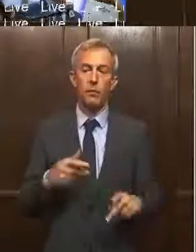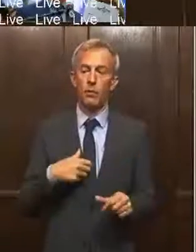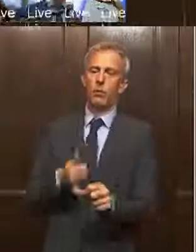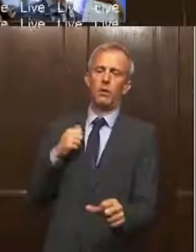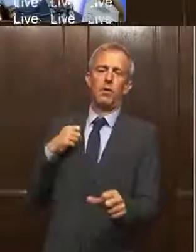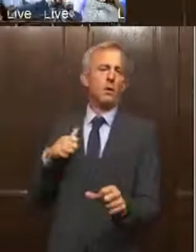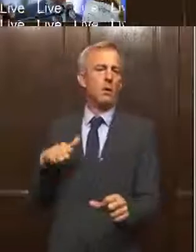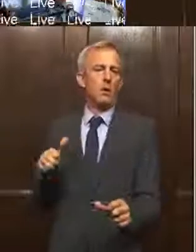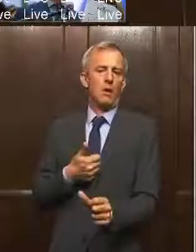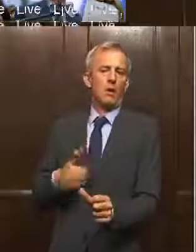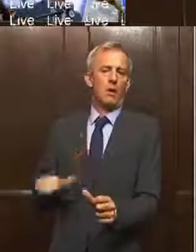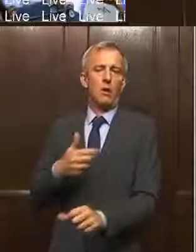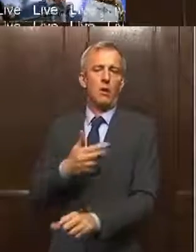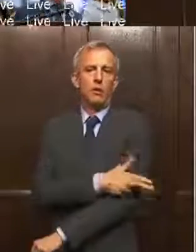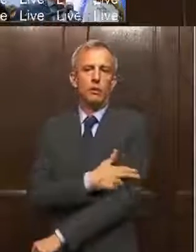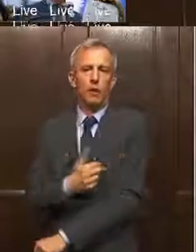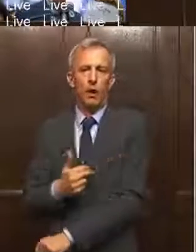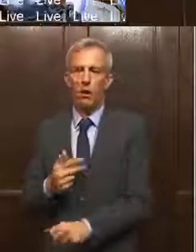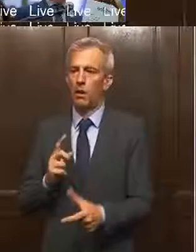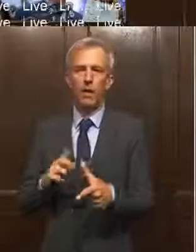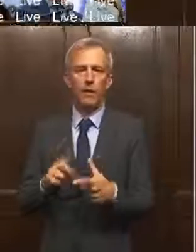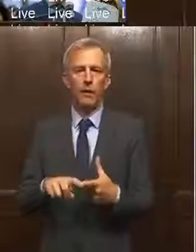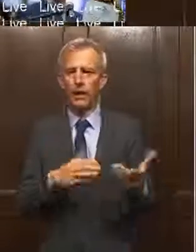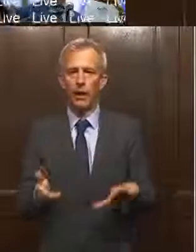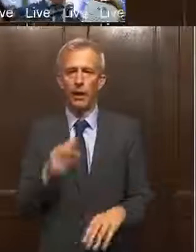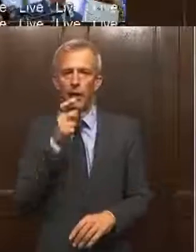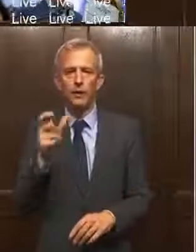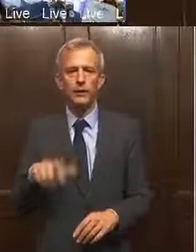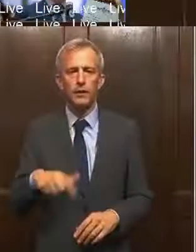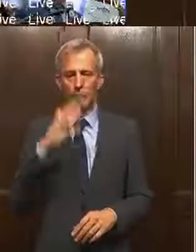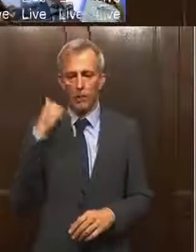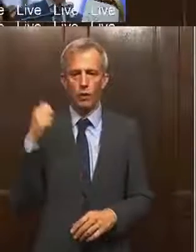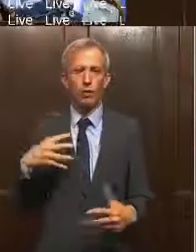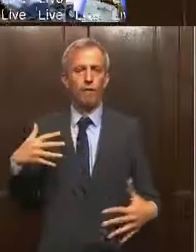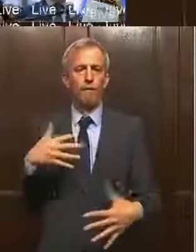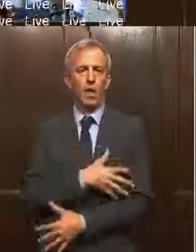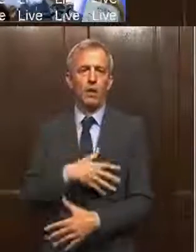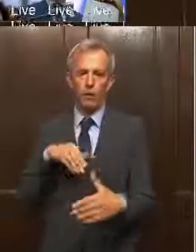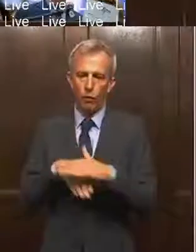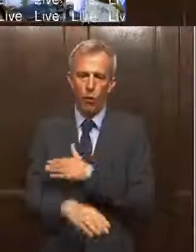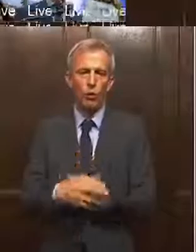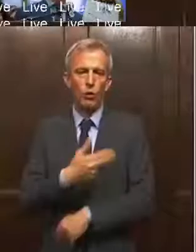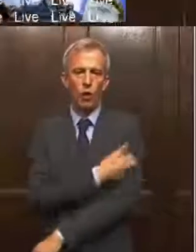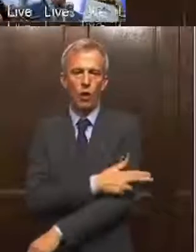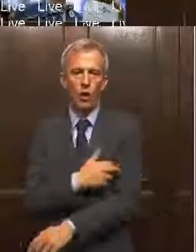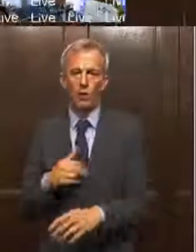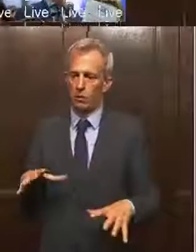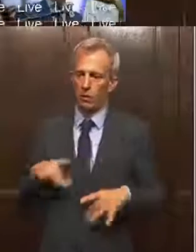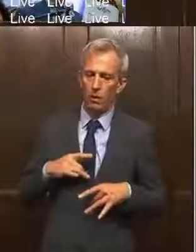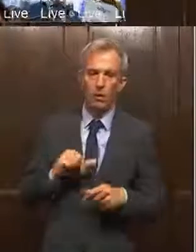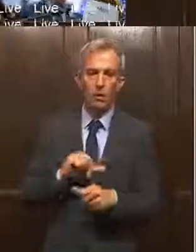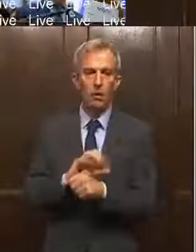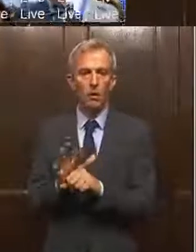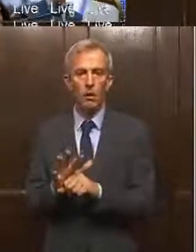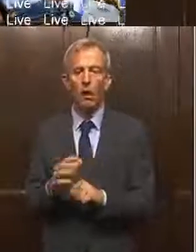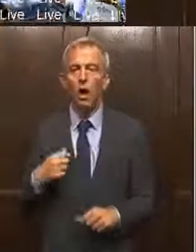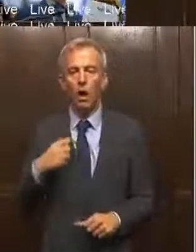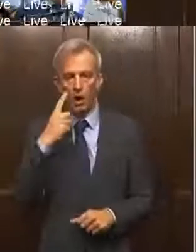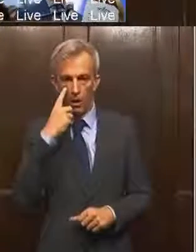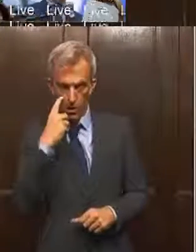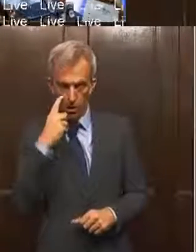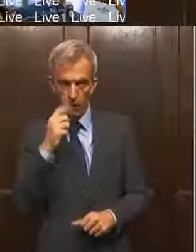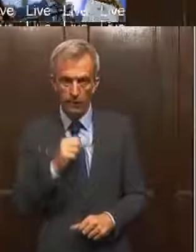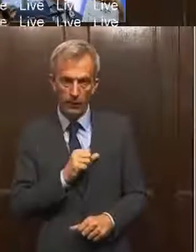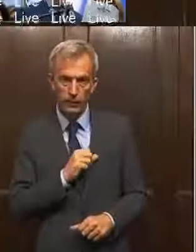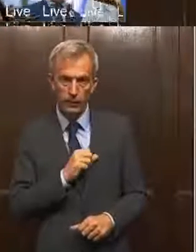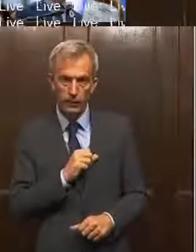in the midst of this. We don't want them dying unnecessarily because of fear of COVID-19 in the hospitals. I've seen it firsthand how well our